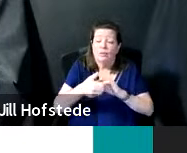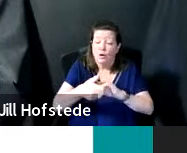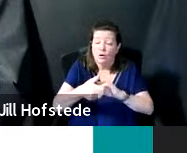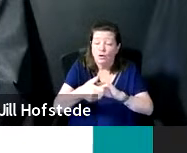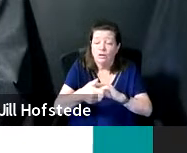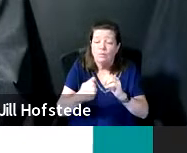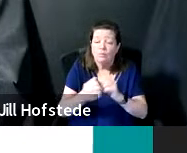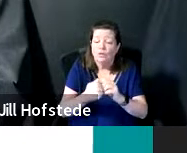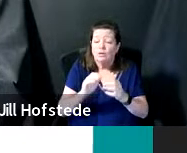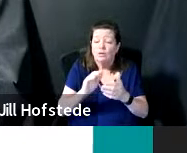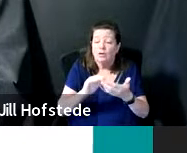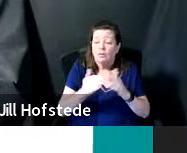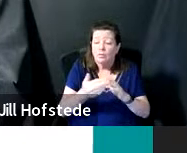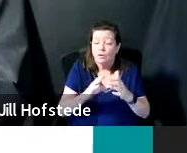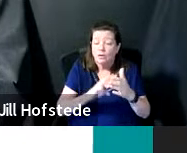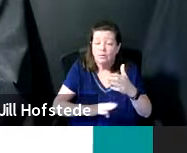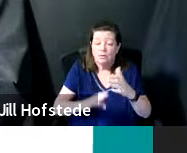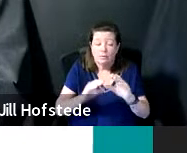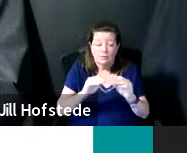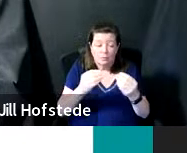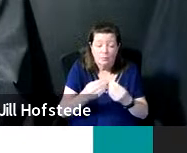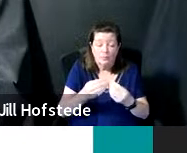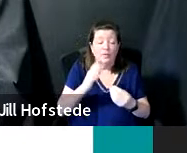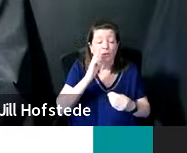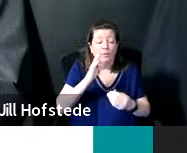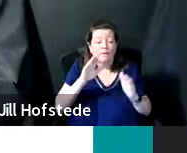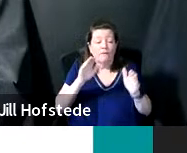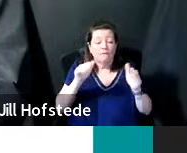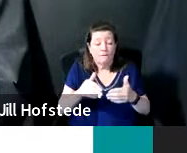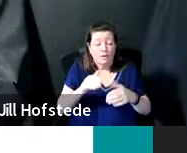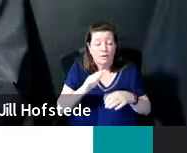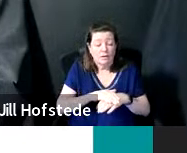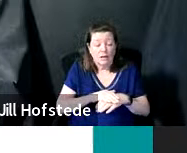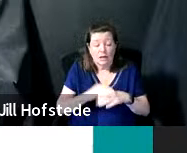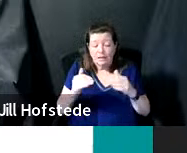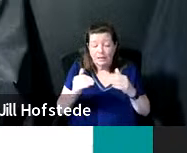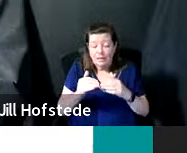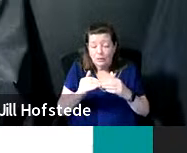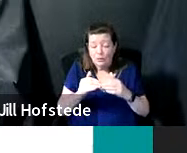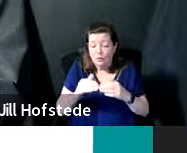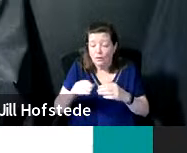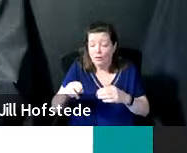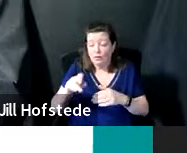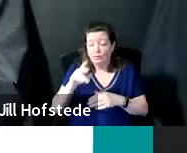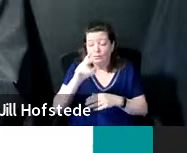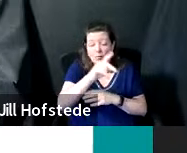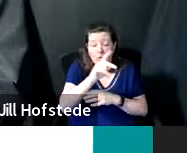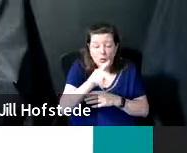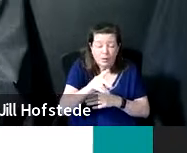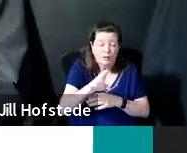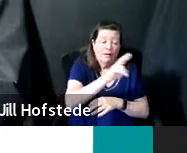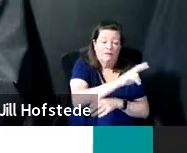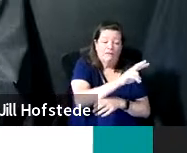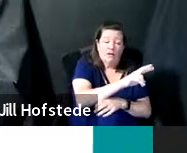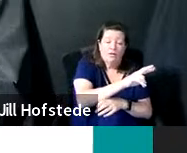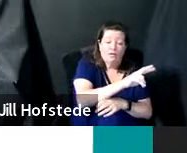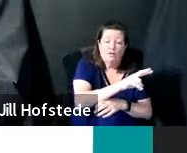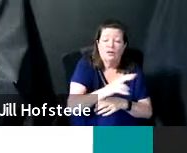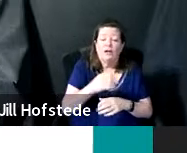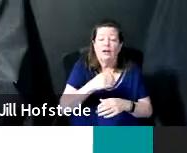community-based organizations. This will focus on representing equal sides of the river, having our